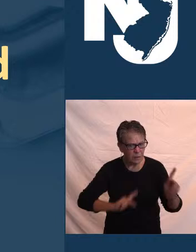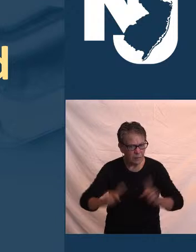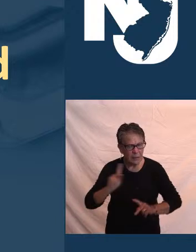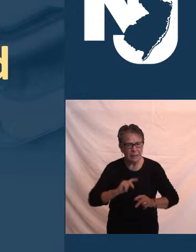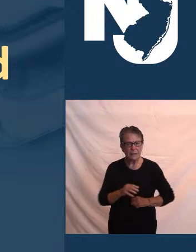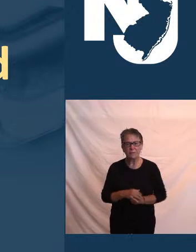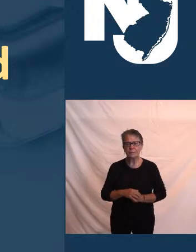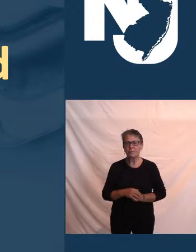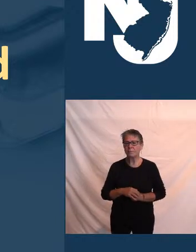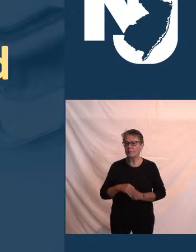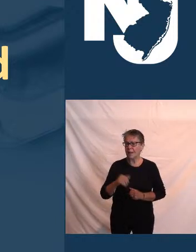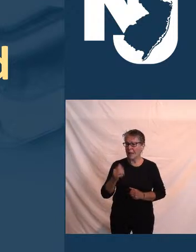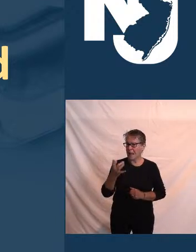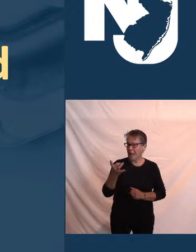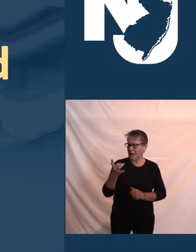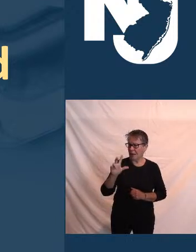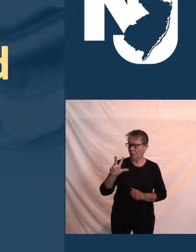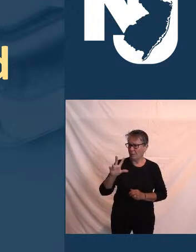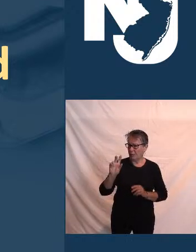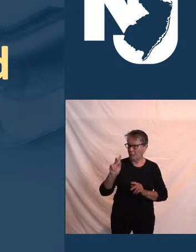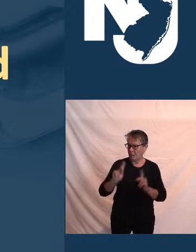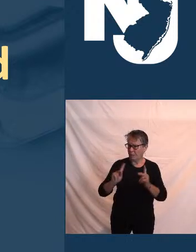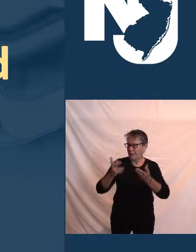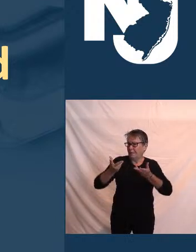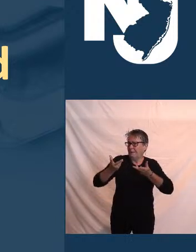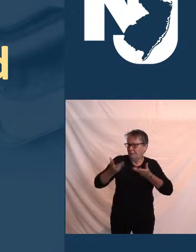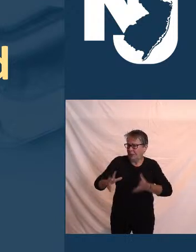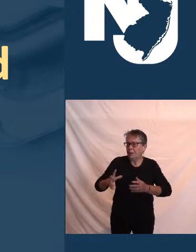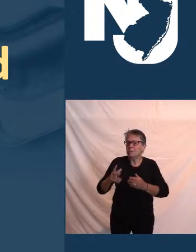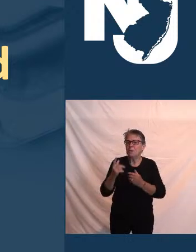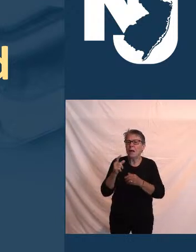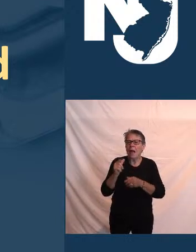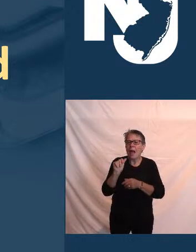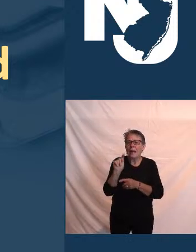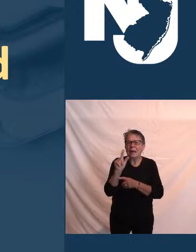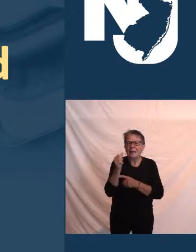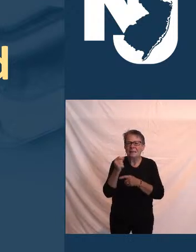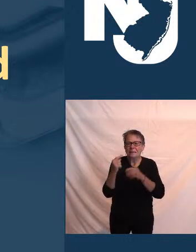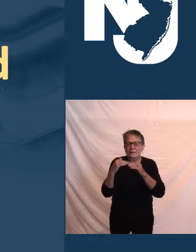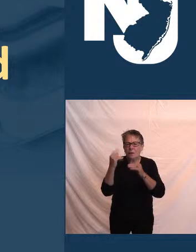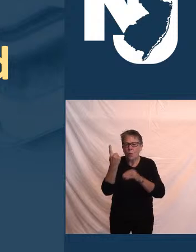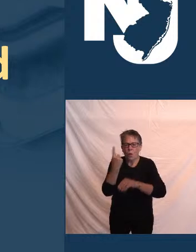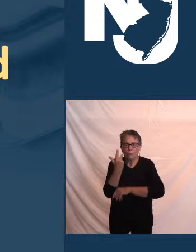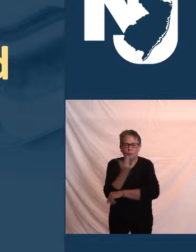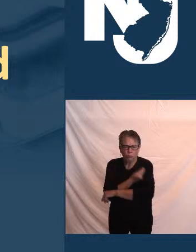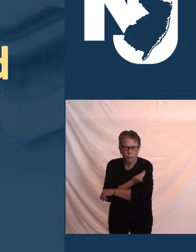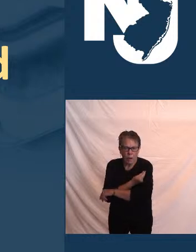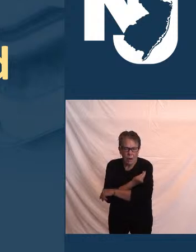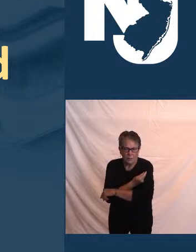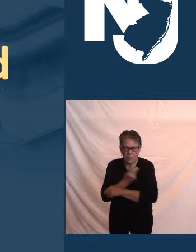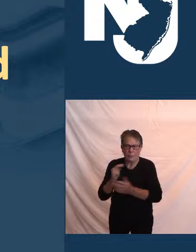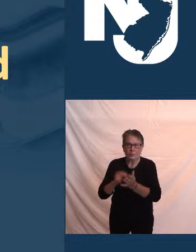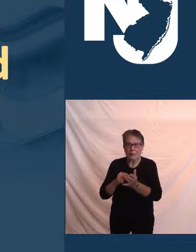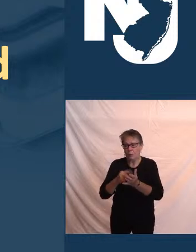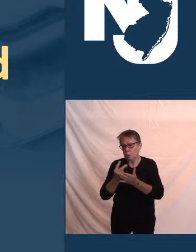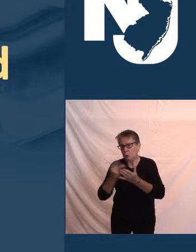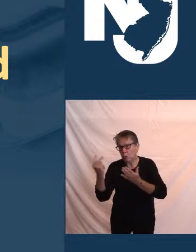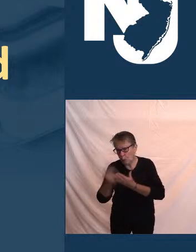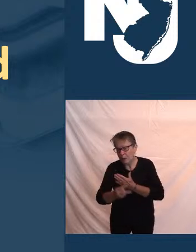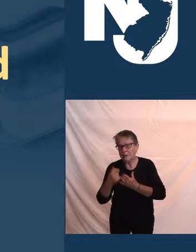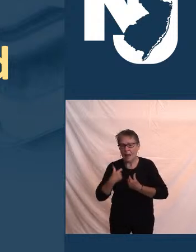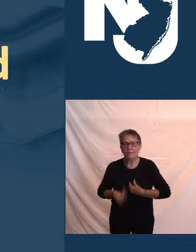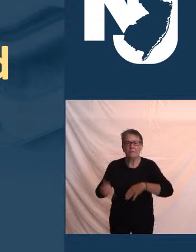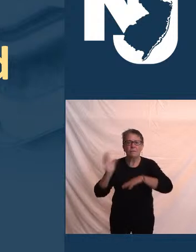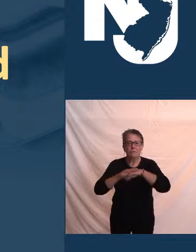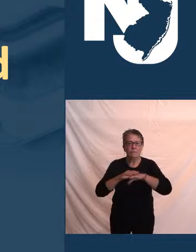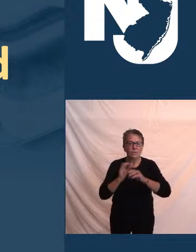shot, so we can plot out the trajectory over the coming weeks that will get us to that figure as well. The number of additional doses